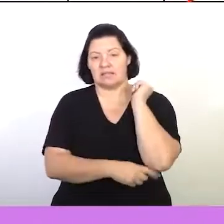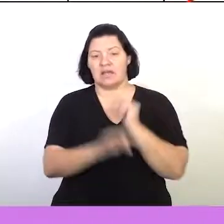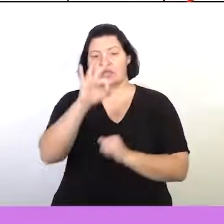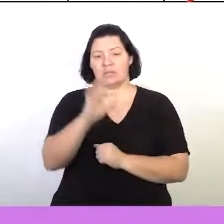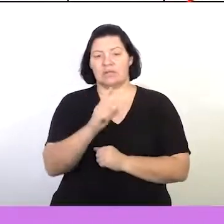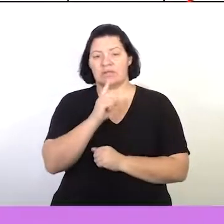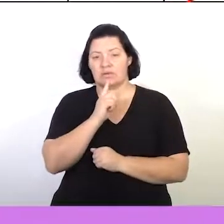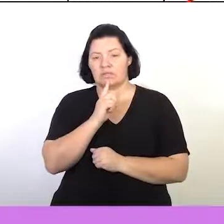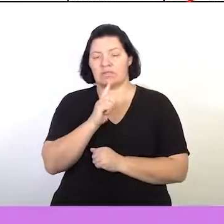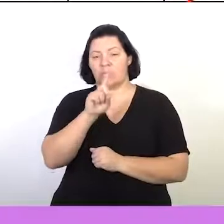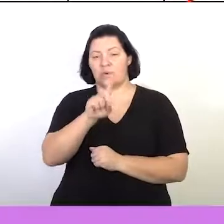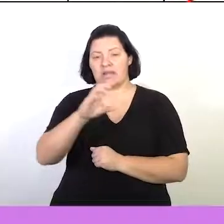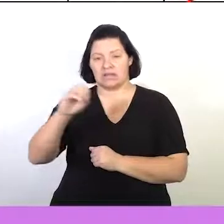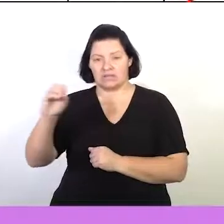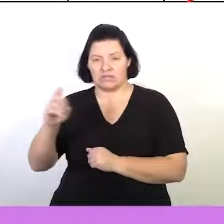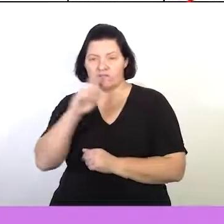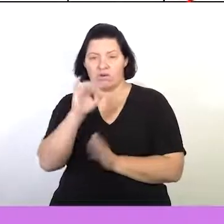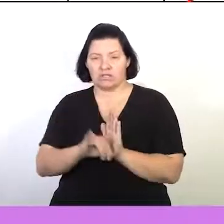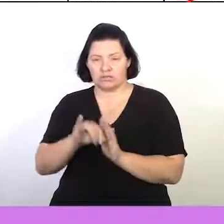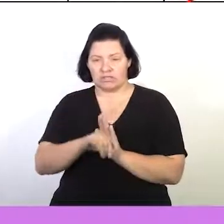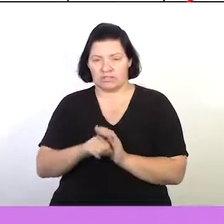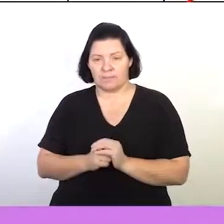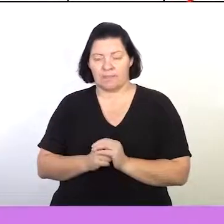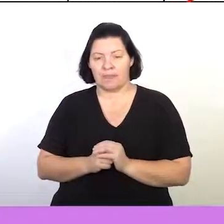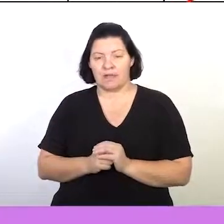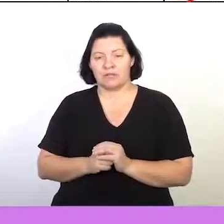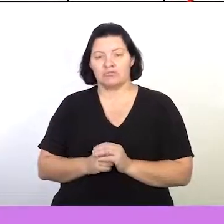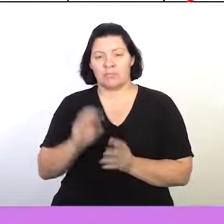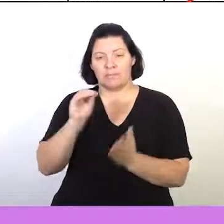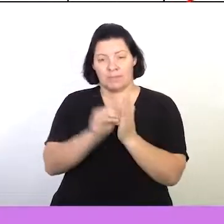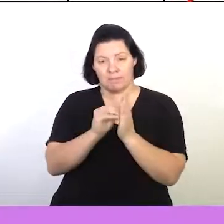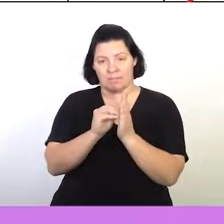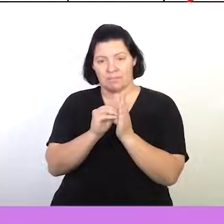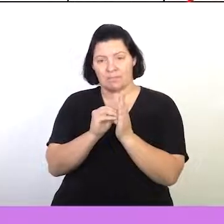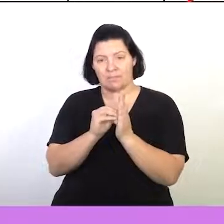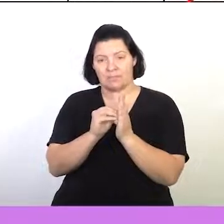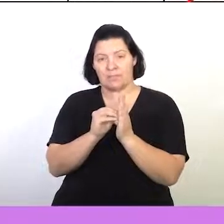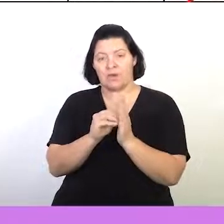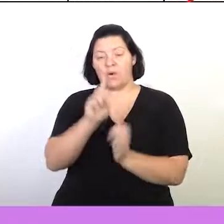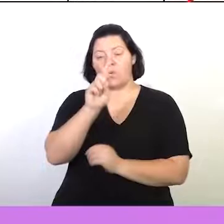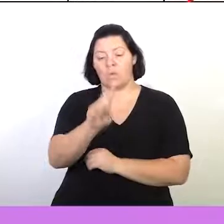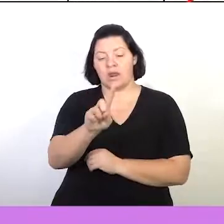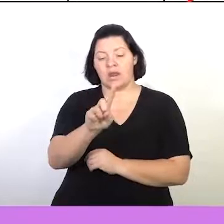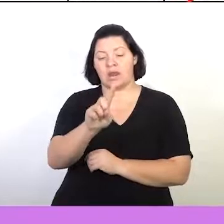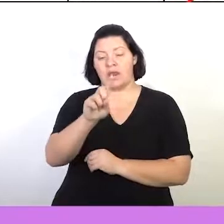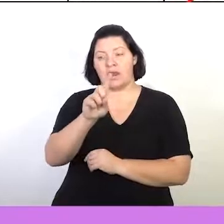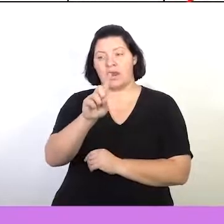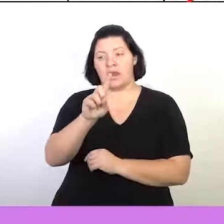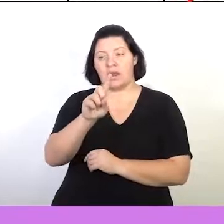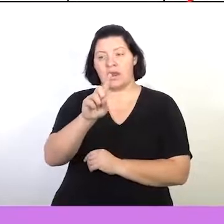the last 3,100 for the insurance. So that will take us to